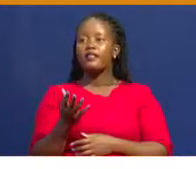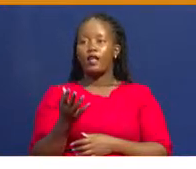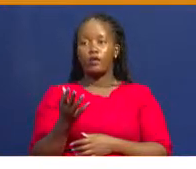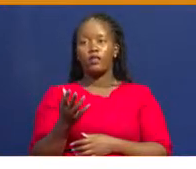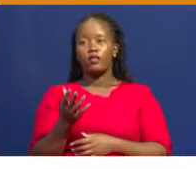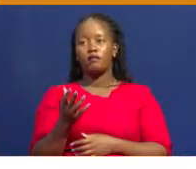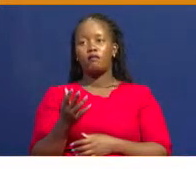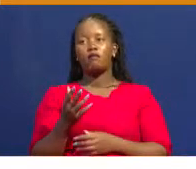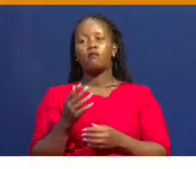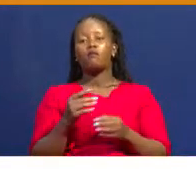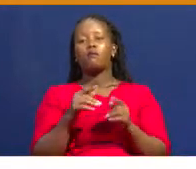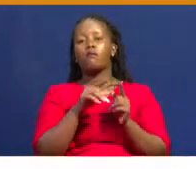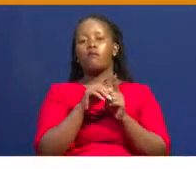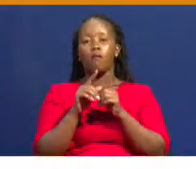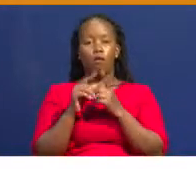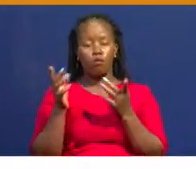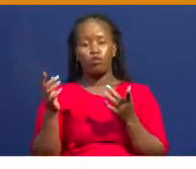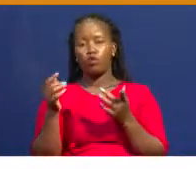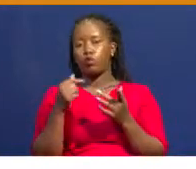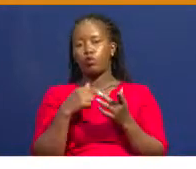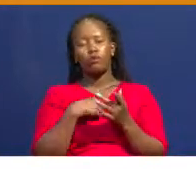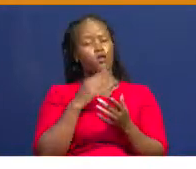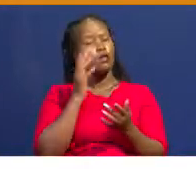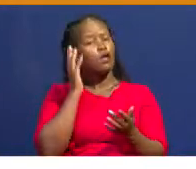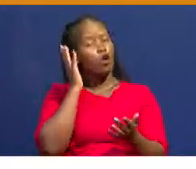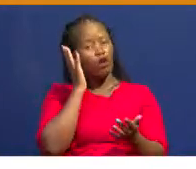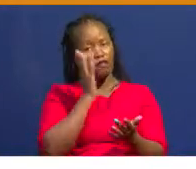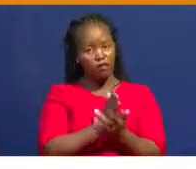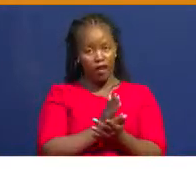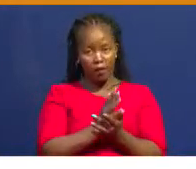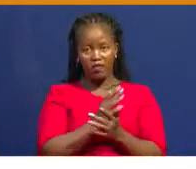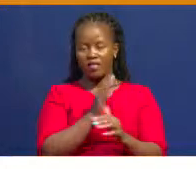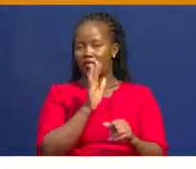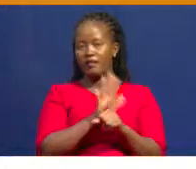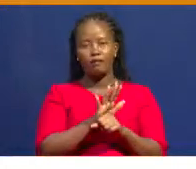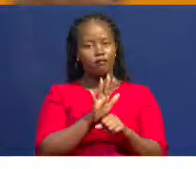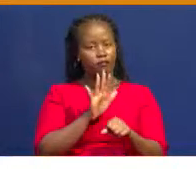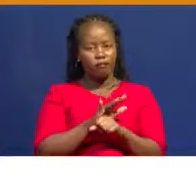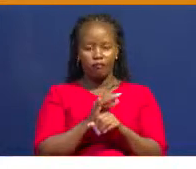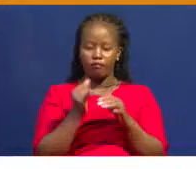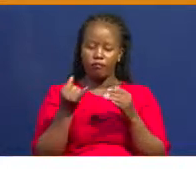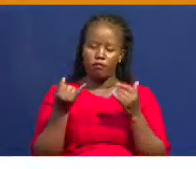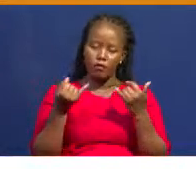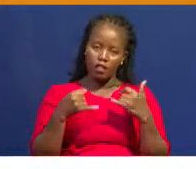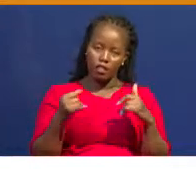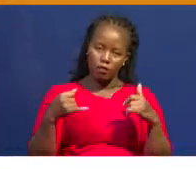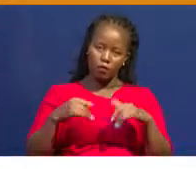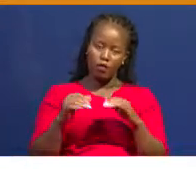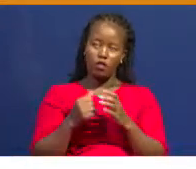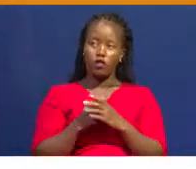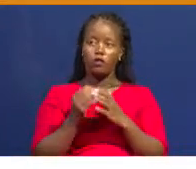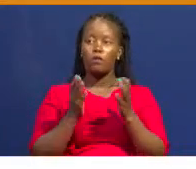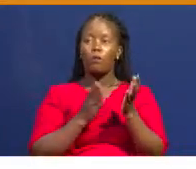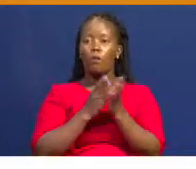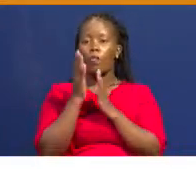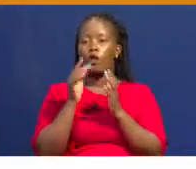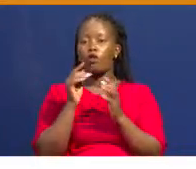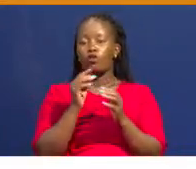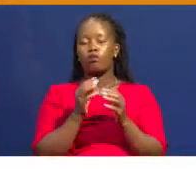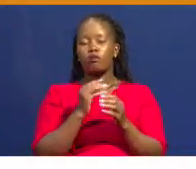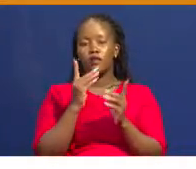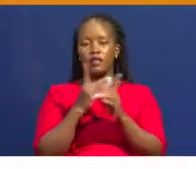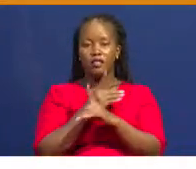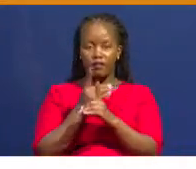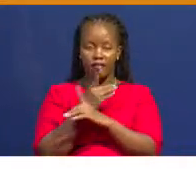salt, even without that, I can tell you it is very much effective. Through that multi-agency approach, through